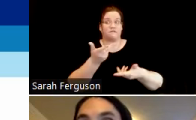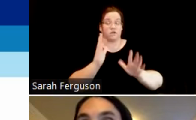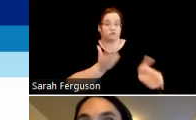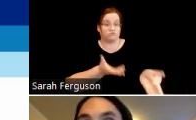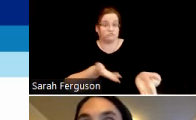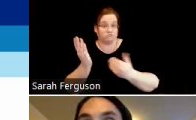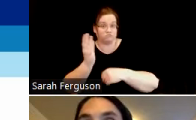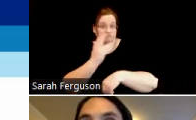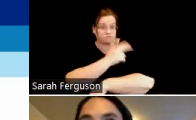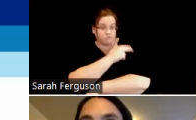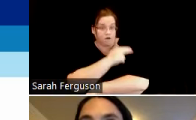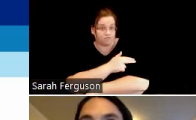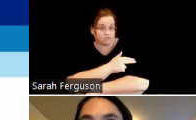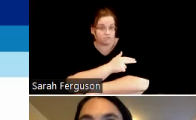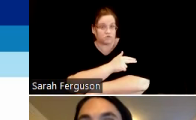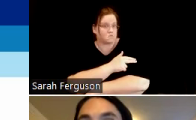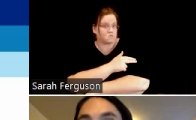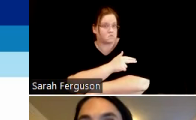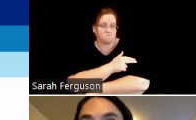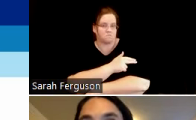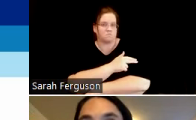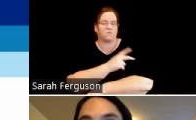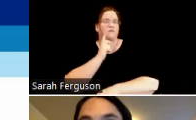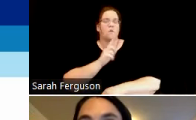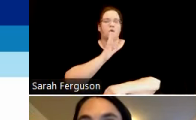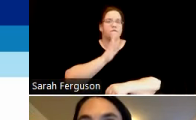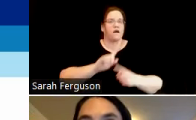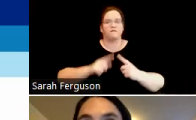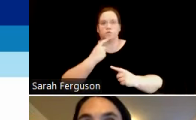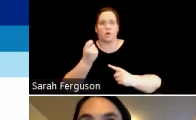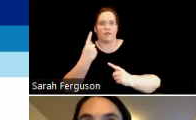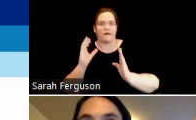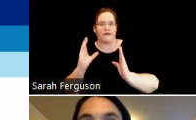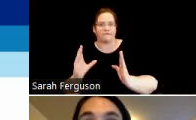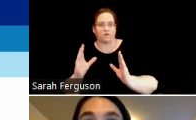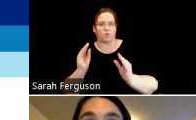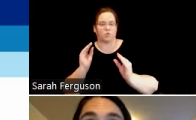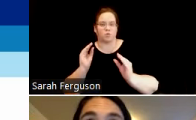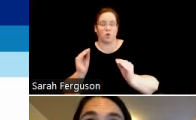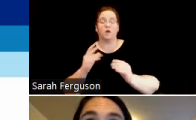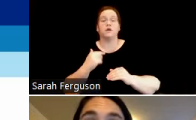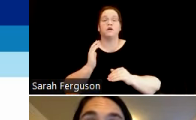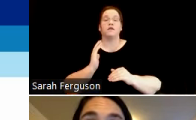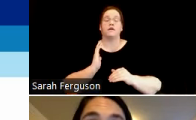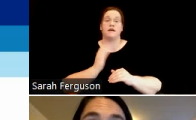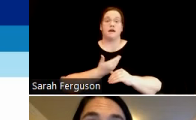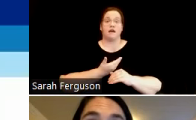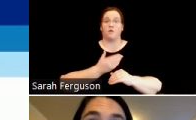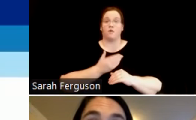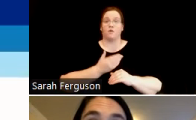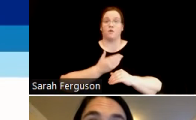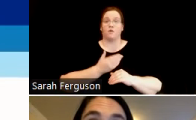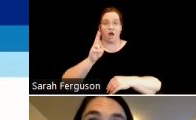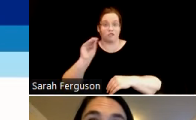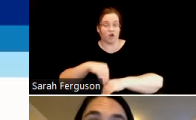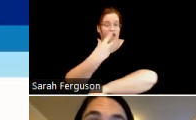know, since the vaccine came out for 5 to 11-year-olds. So that's pretty remarkable. Our high rates of vaccination here